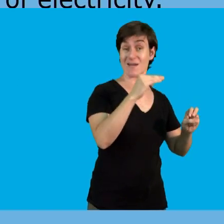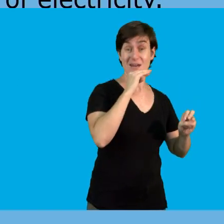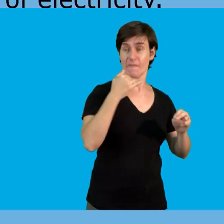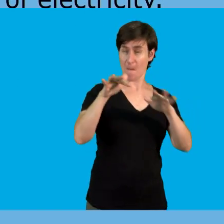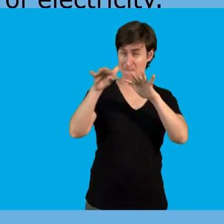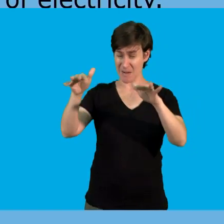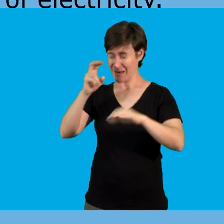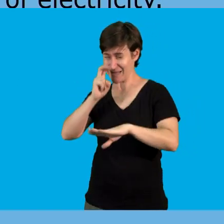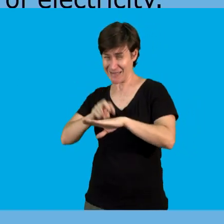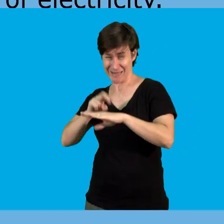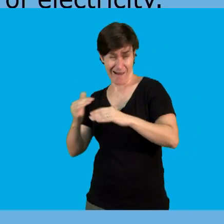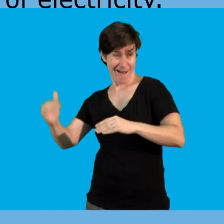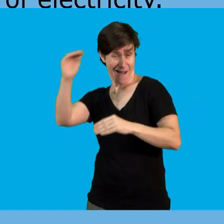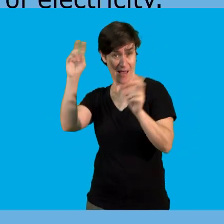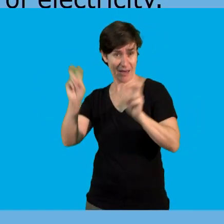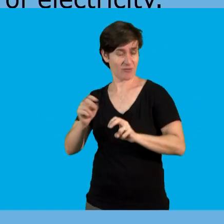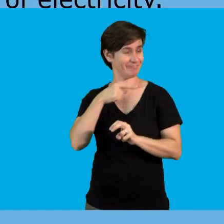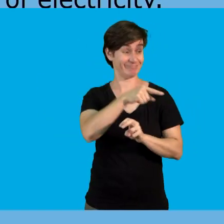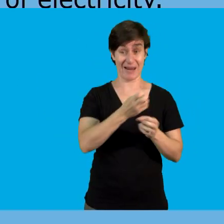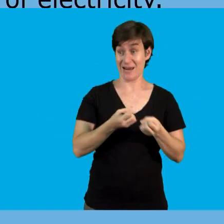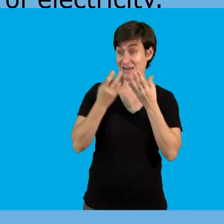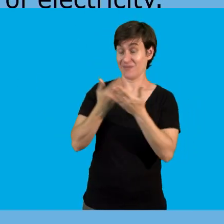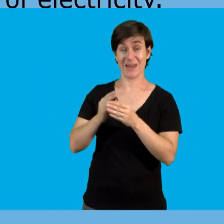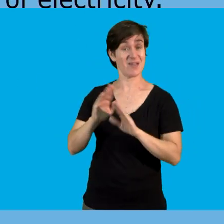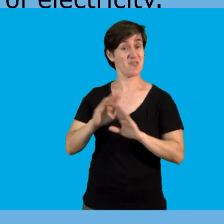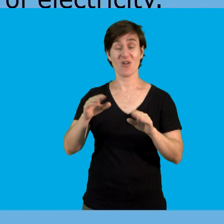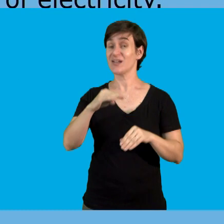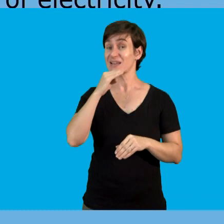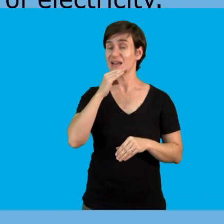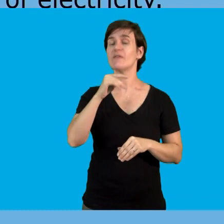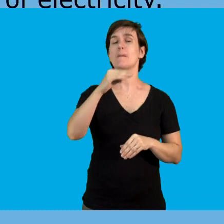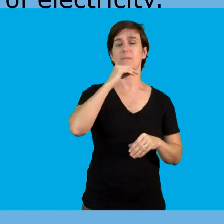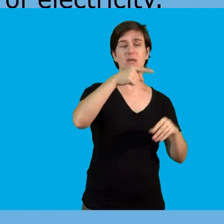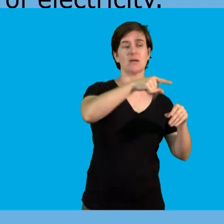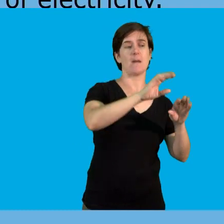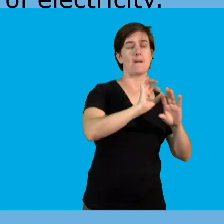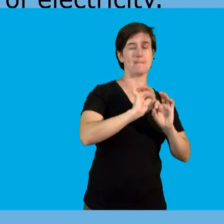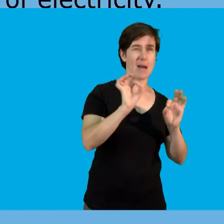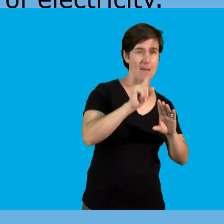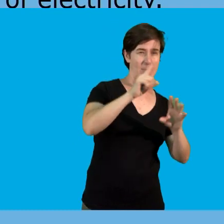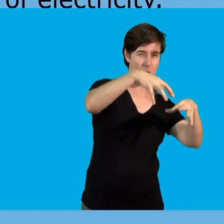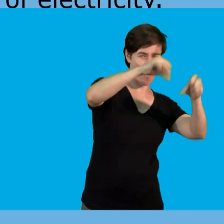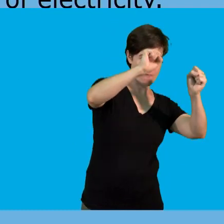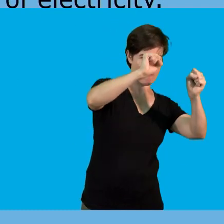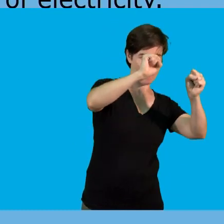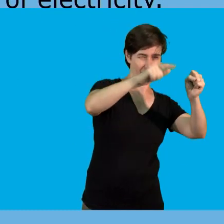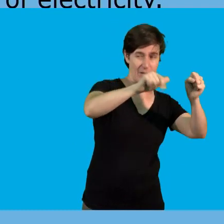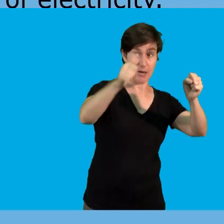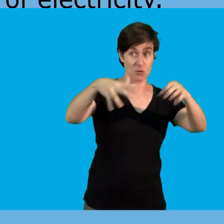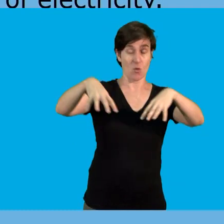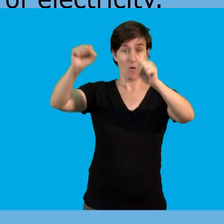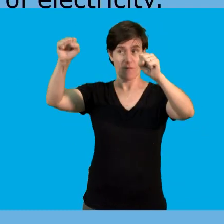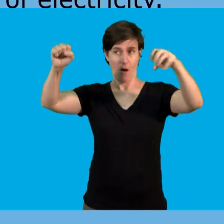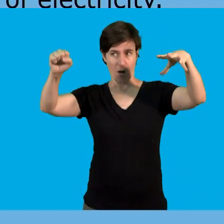the load shedding, whereby now we are trying to ration the electricity from one section to the next. So basically trying to make sure that each